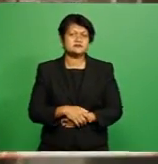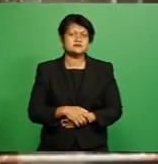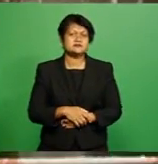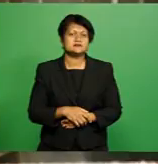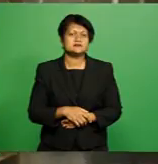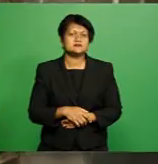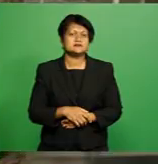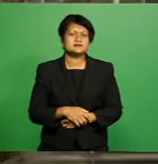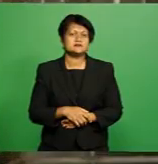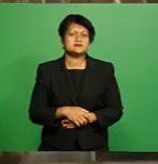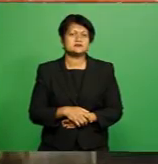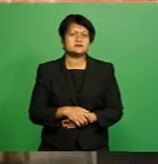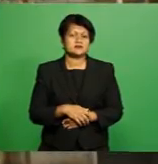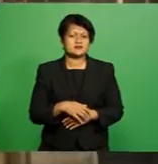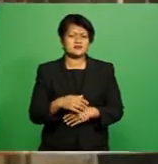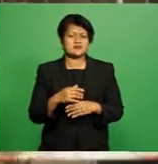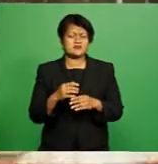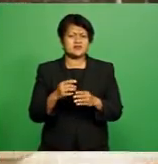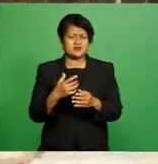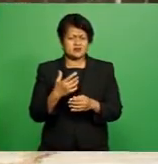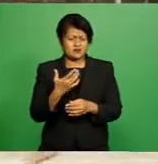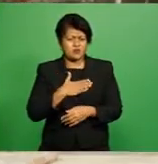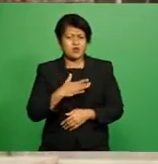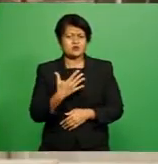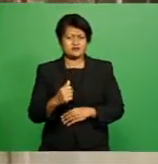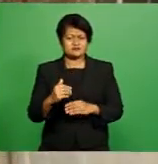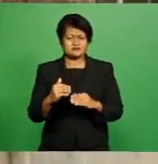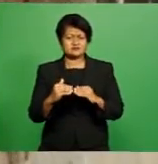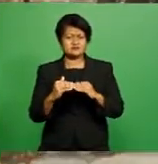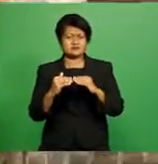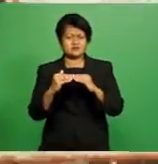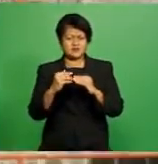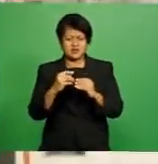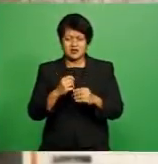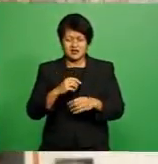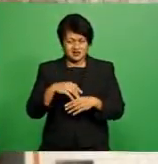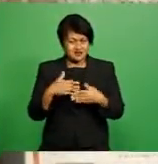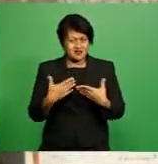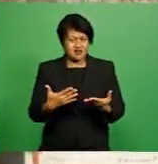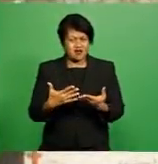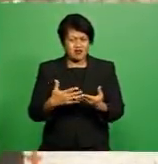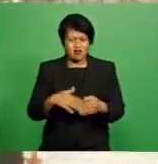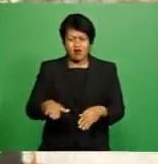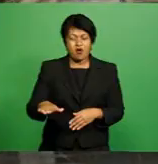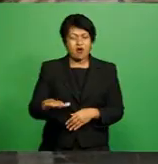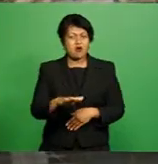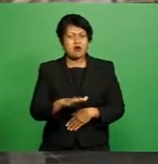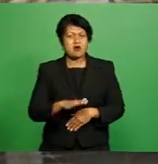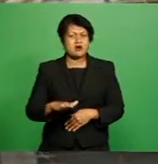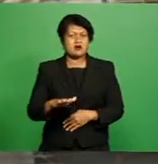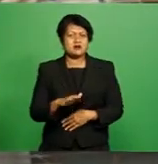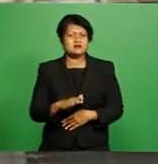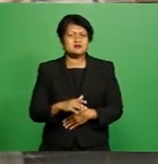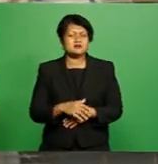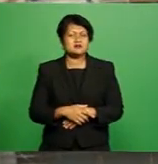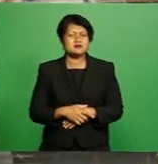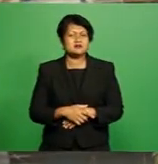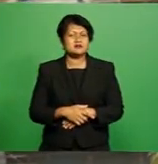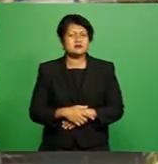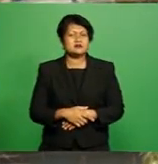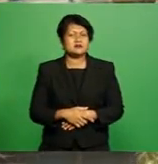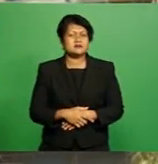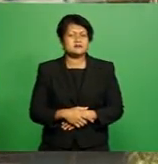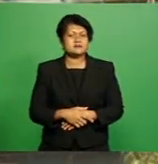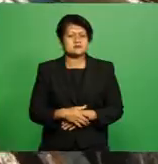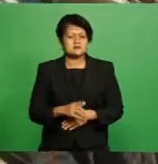to accredit them with levels. But at the moment, everybody is an open record. But